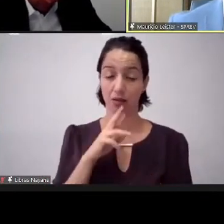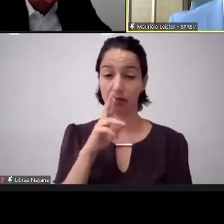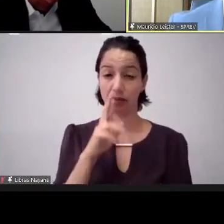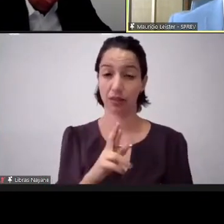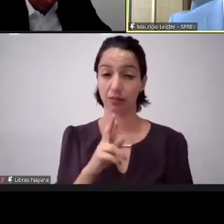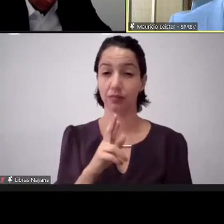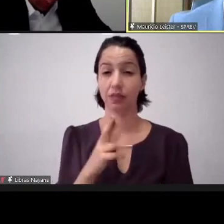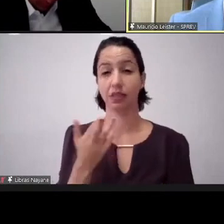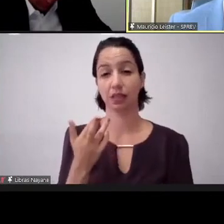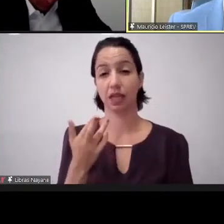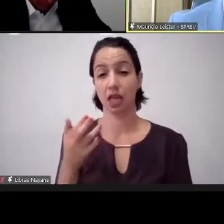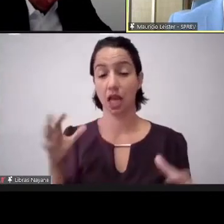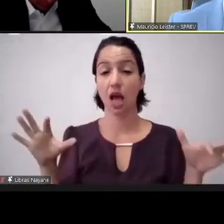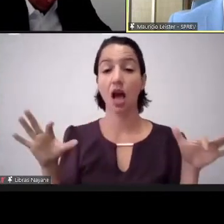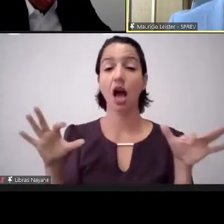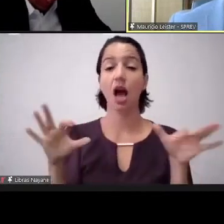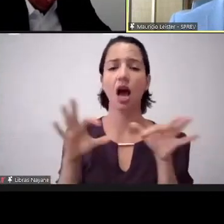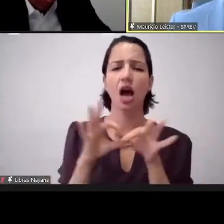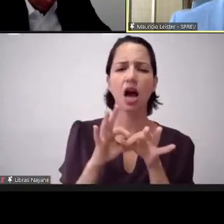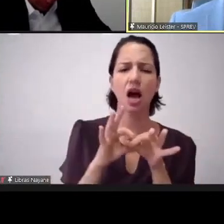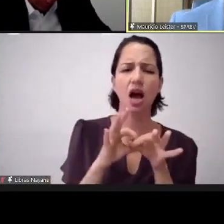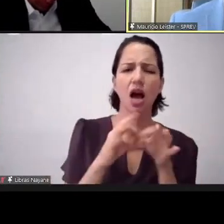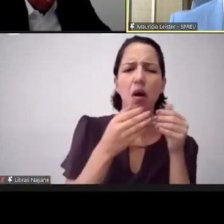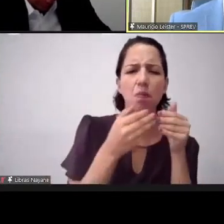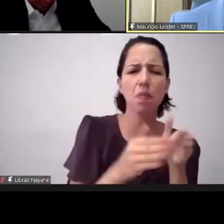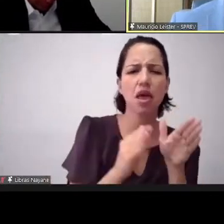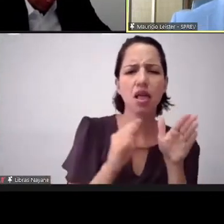And the